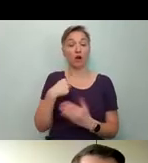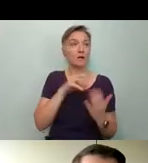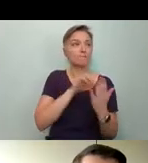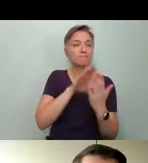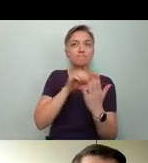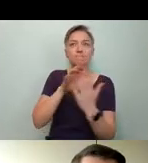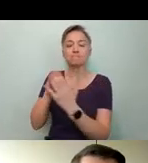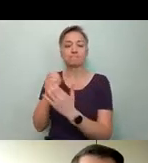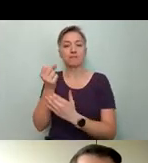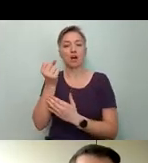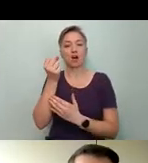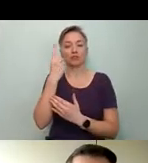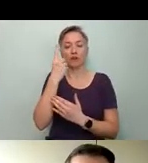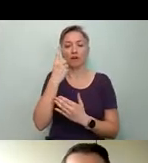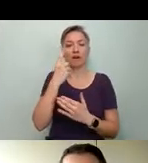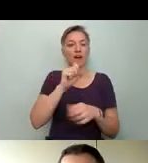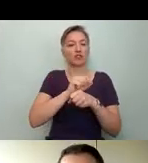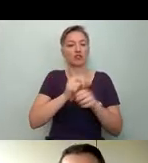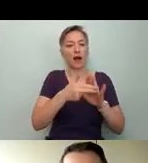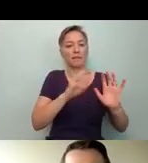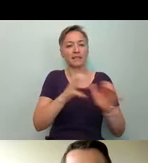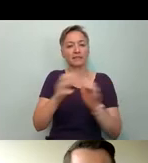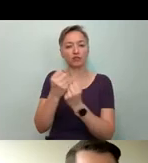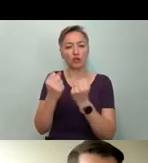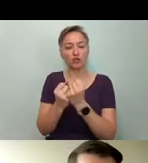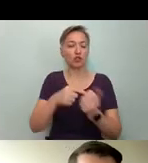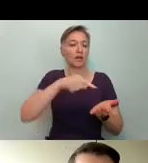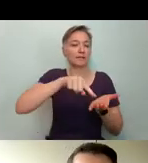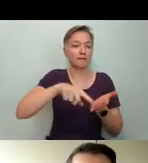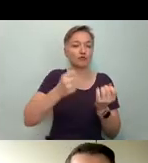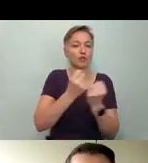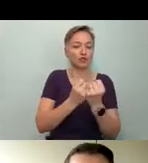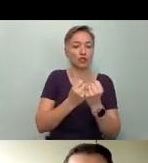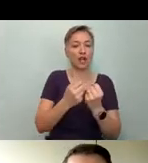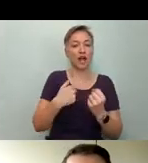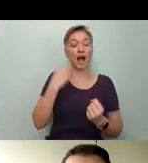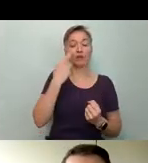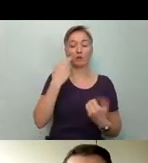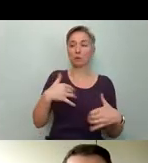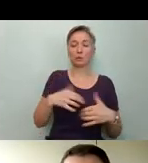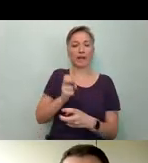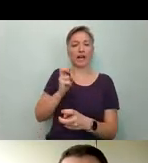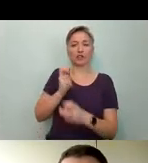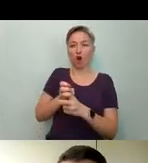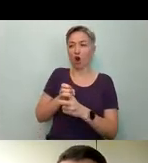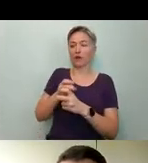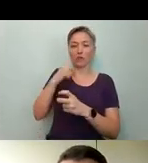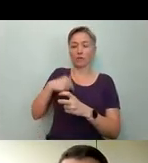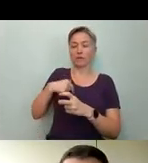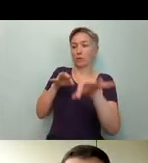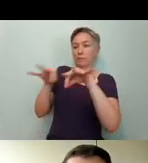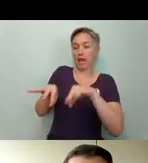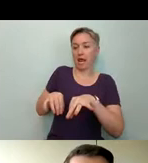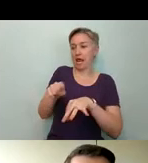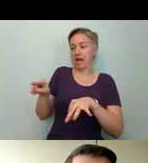compensation and job classification structure that exists here is that it's very difficult to explain to people. And part of why it's difficult